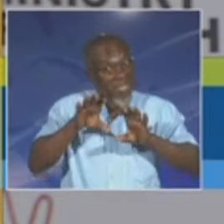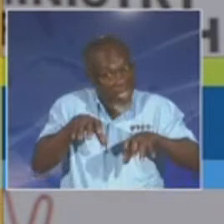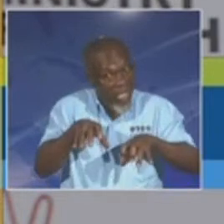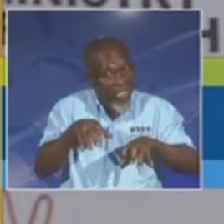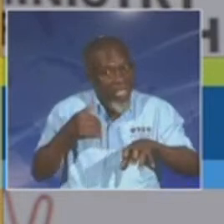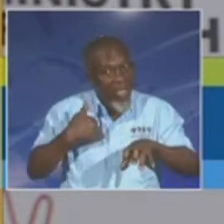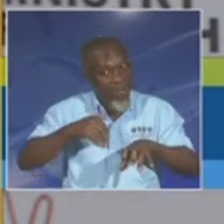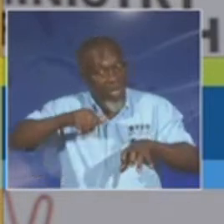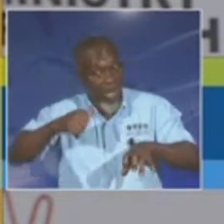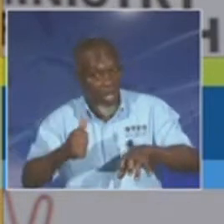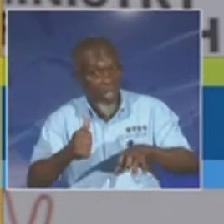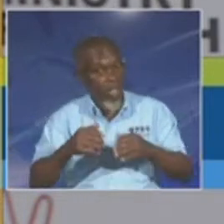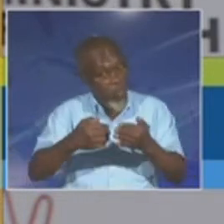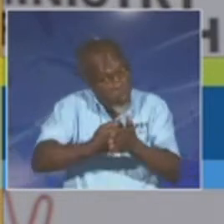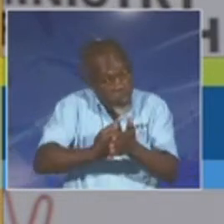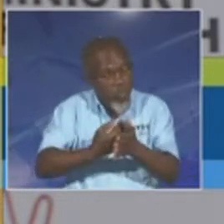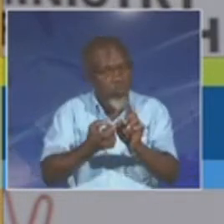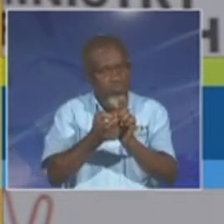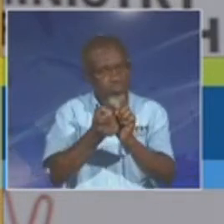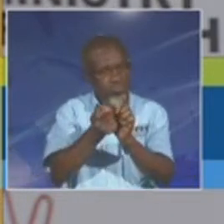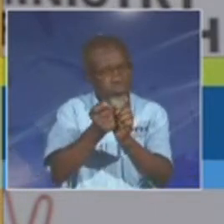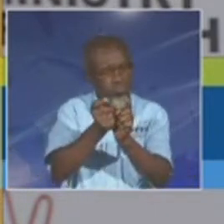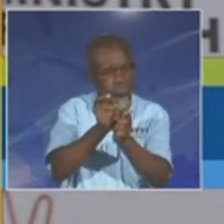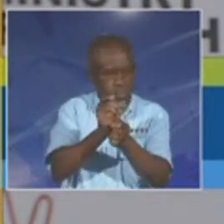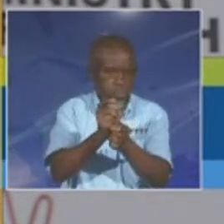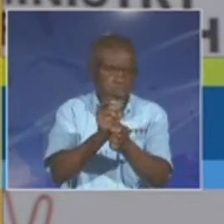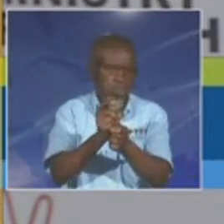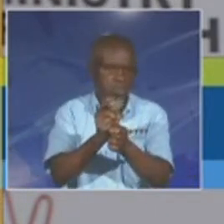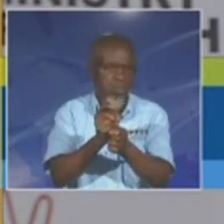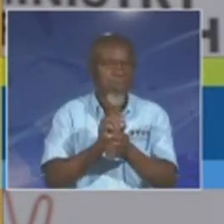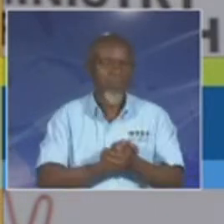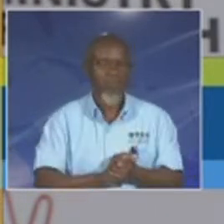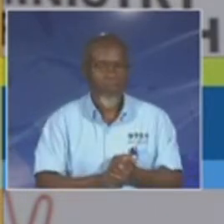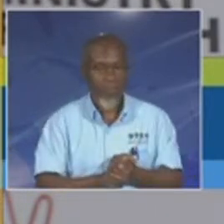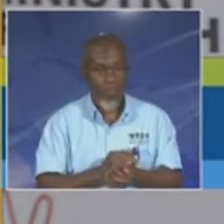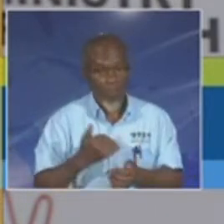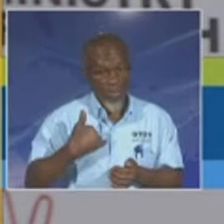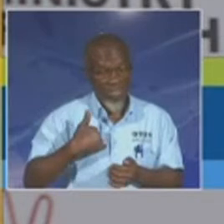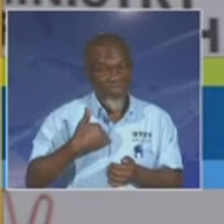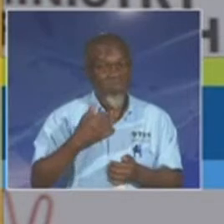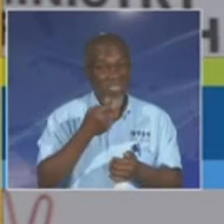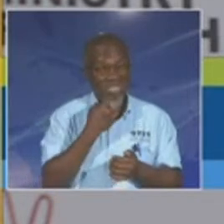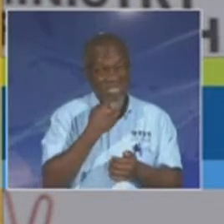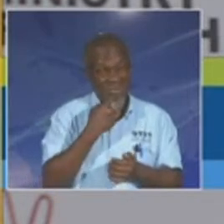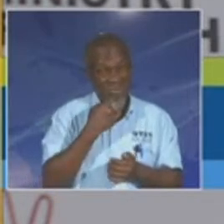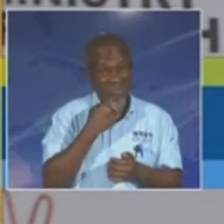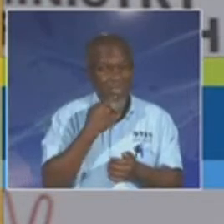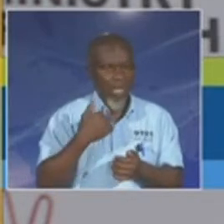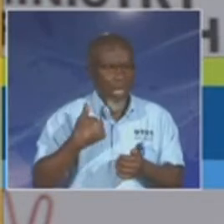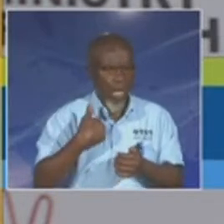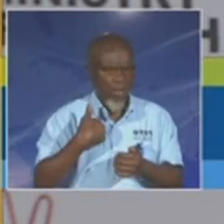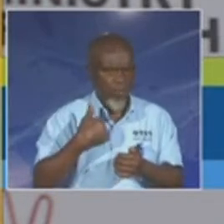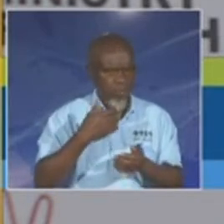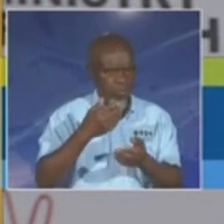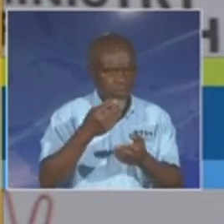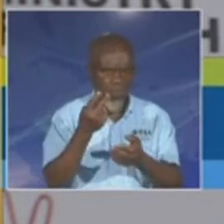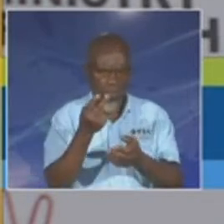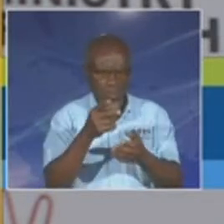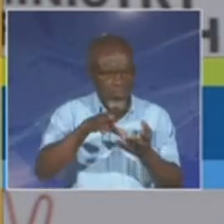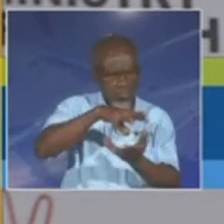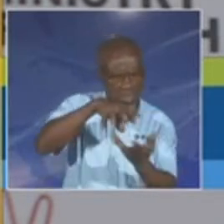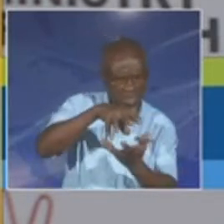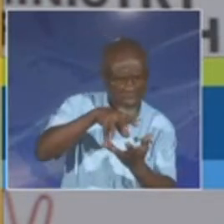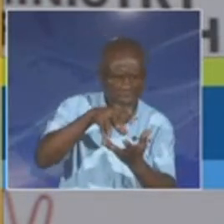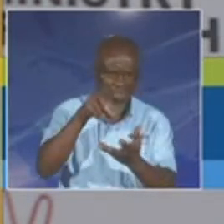on the horizon. There are reports of mixtures of existing variants, etc., that we do need to keep an eye on.